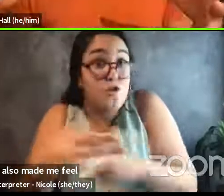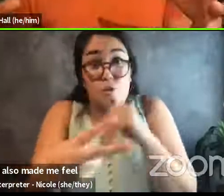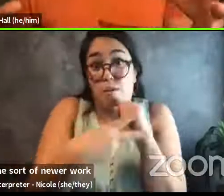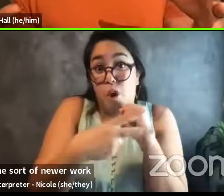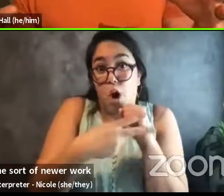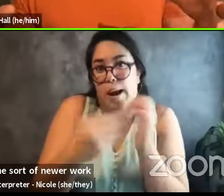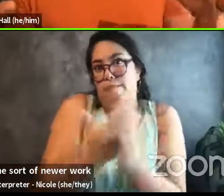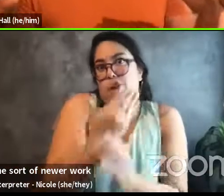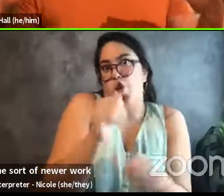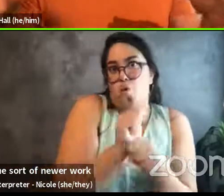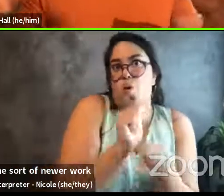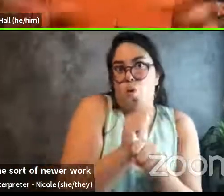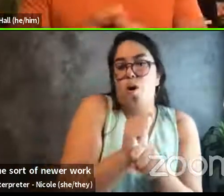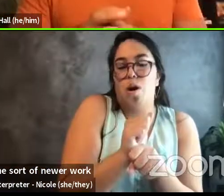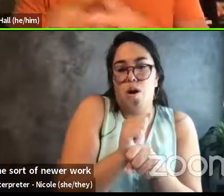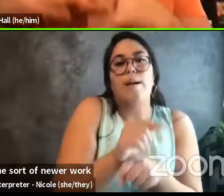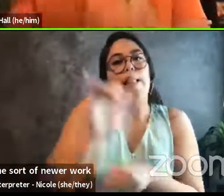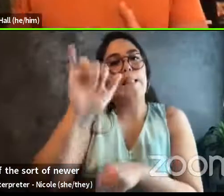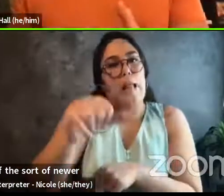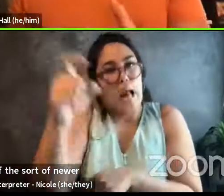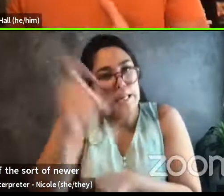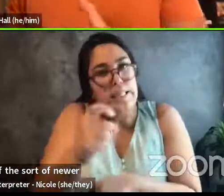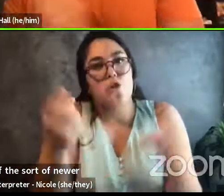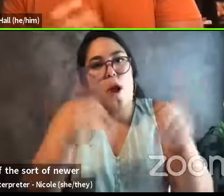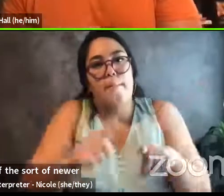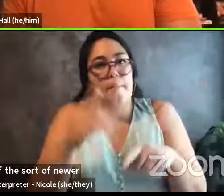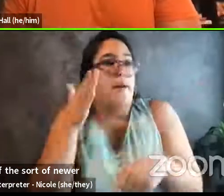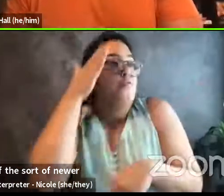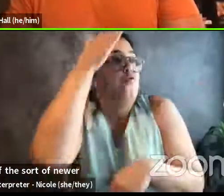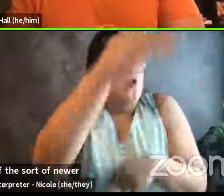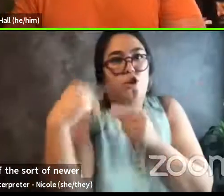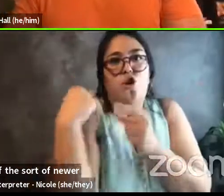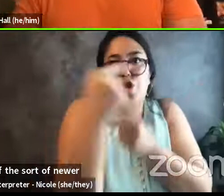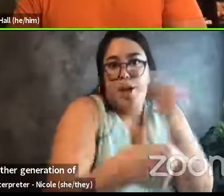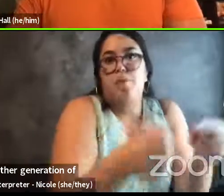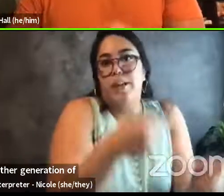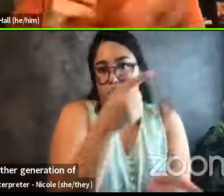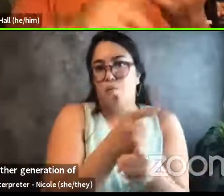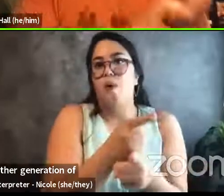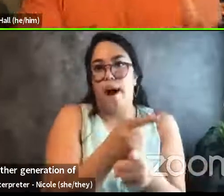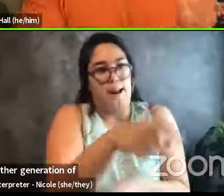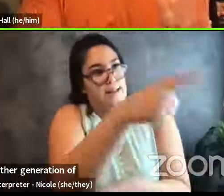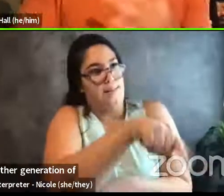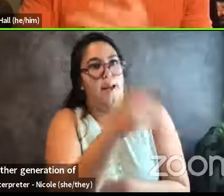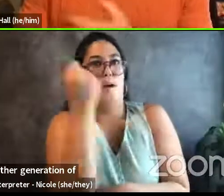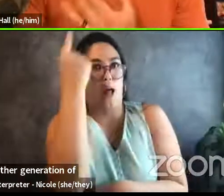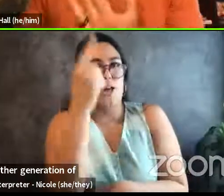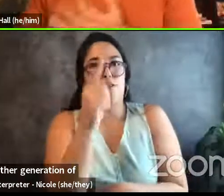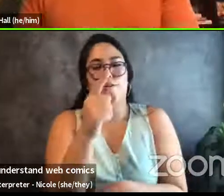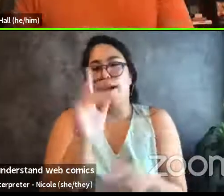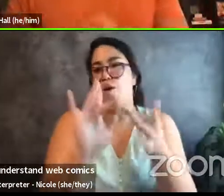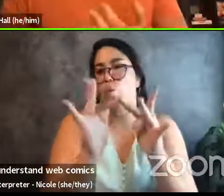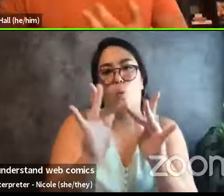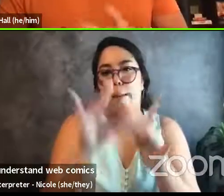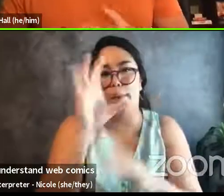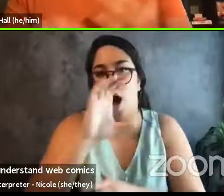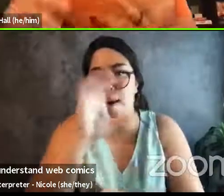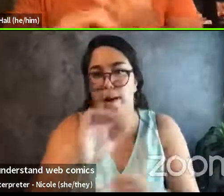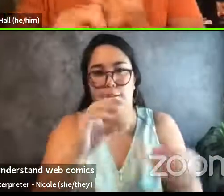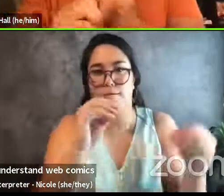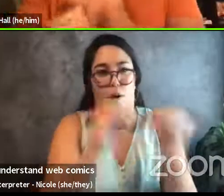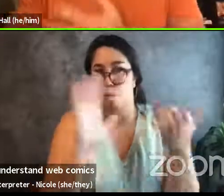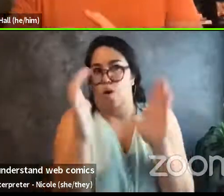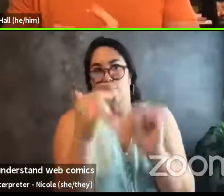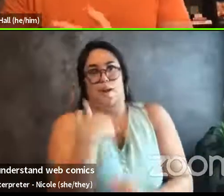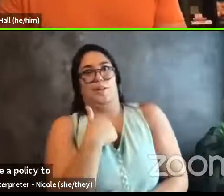work needs to be done by another generation of cartoonists that, that, you know, understand web comics better than I do and have their